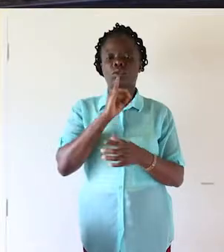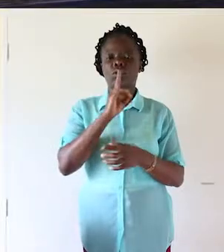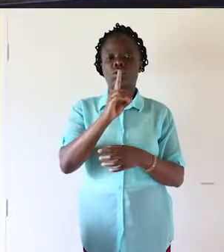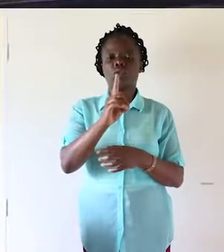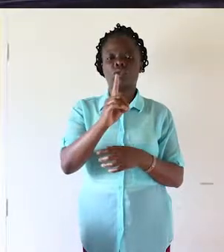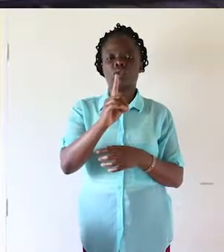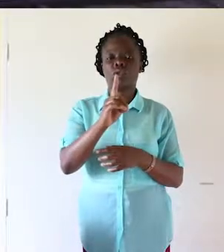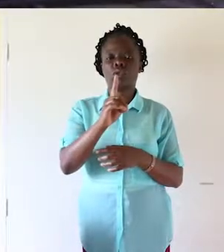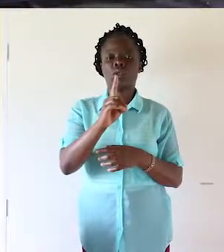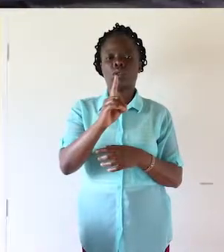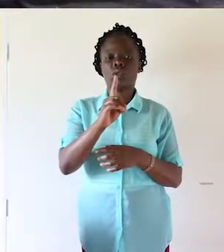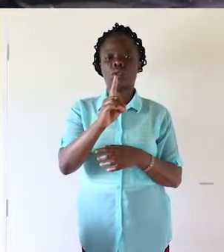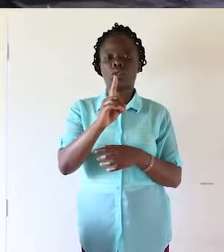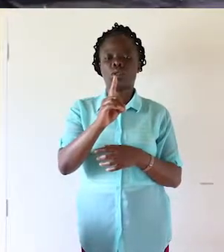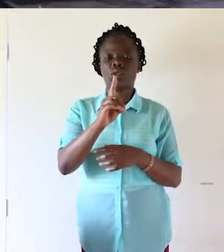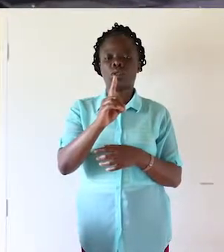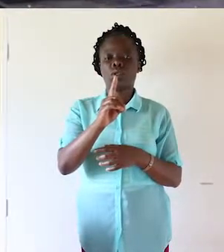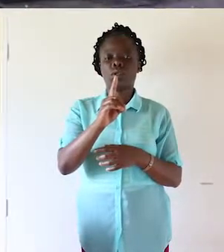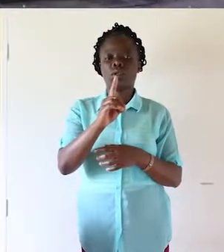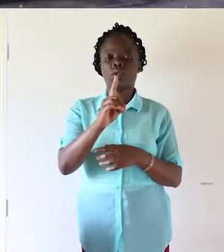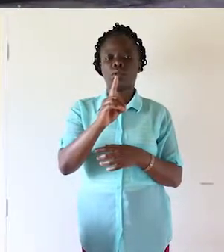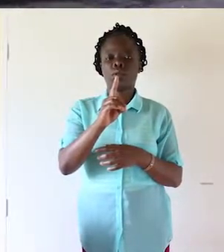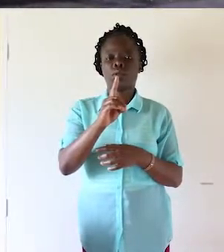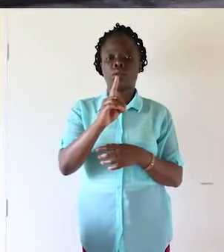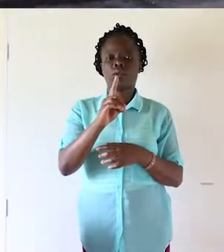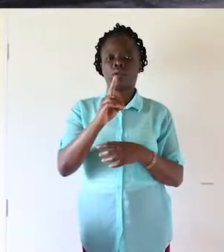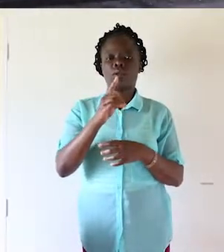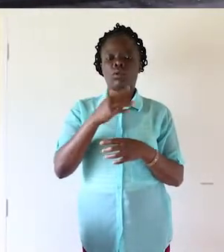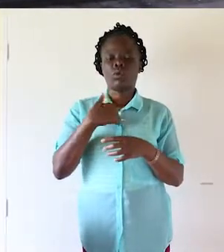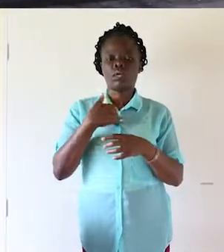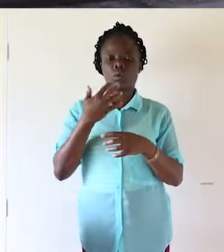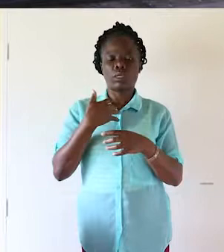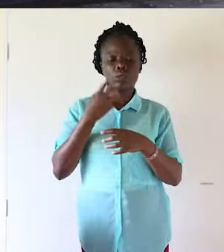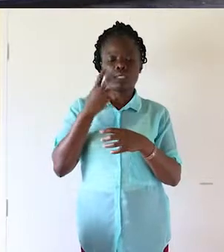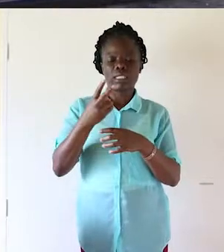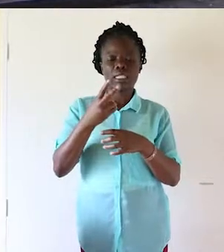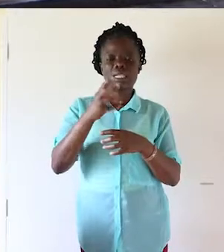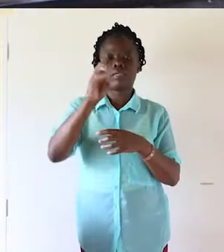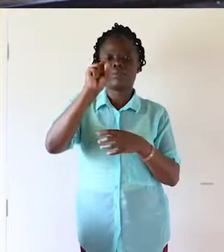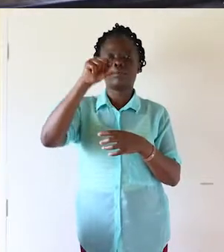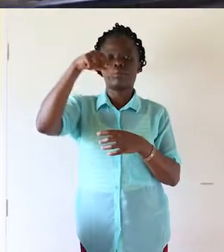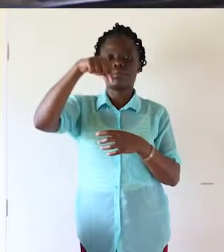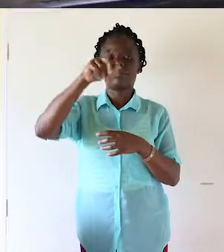So we test for the squareness.